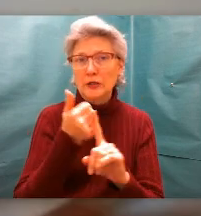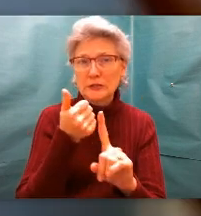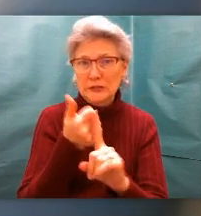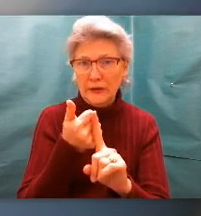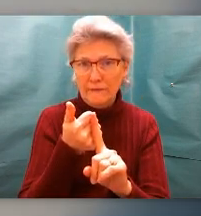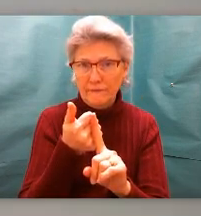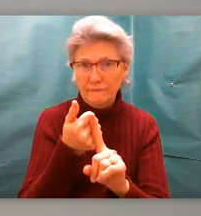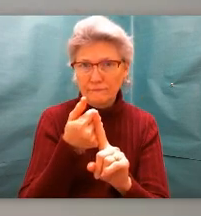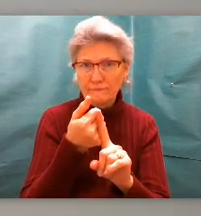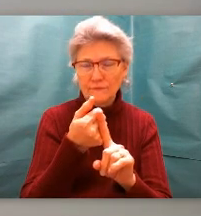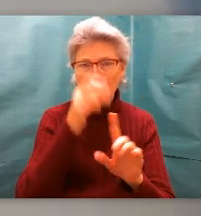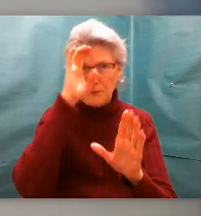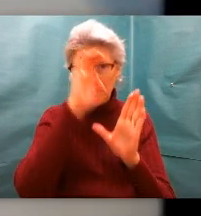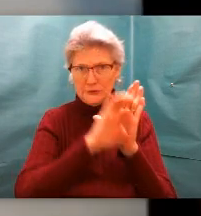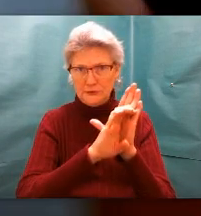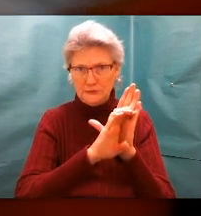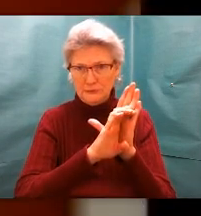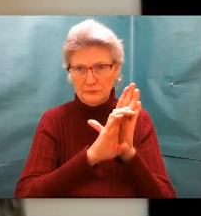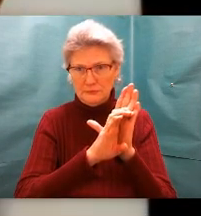model.